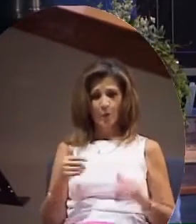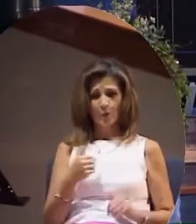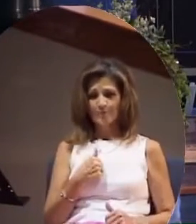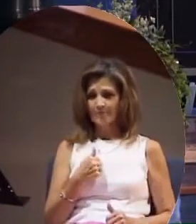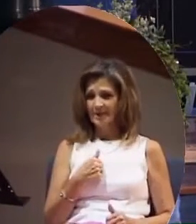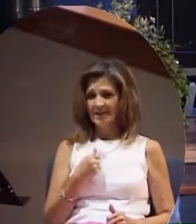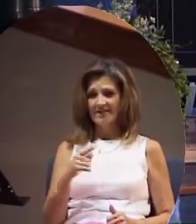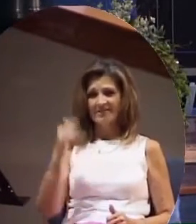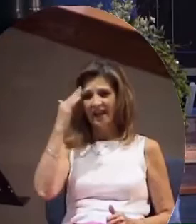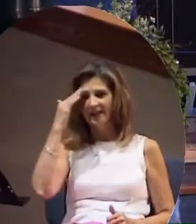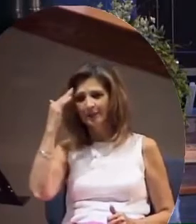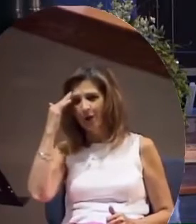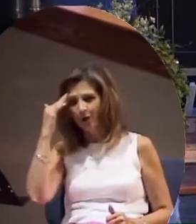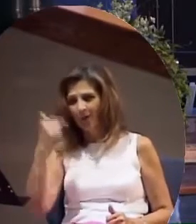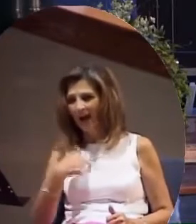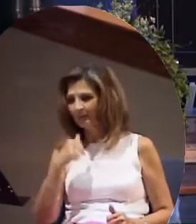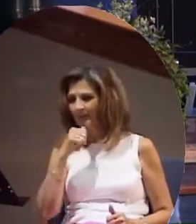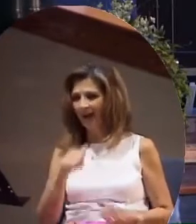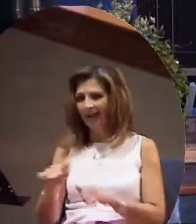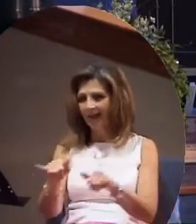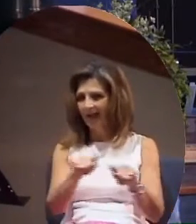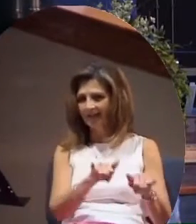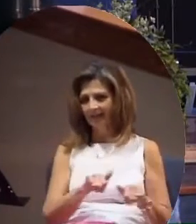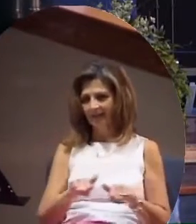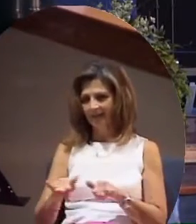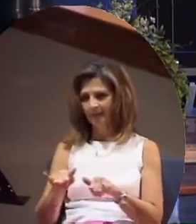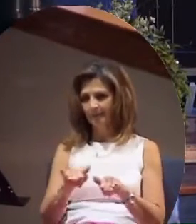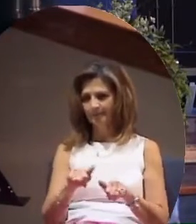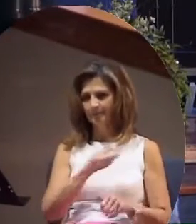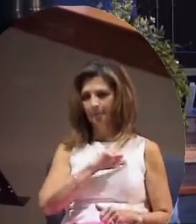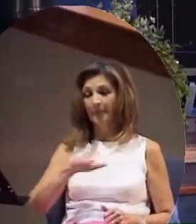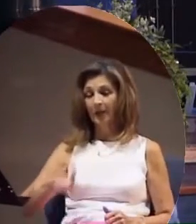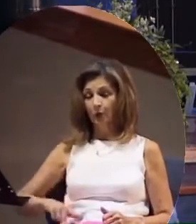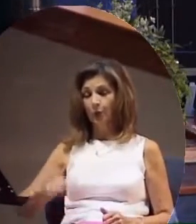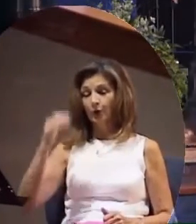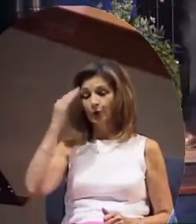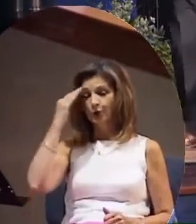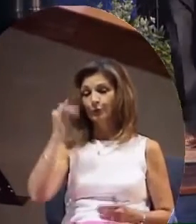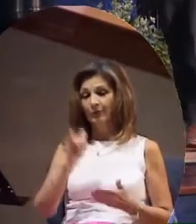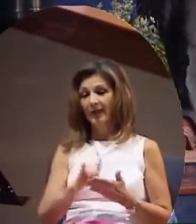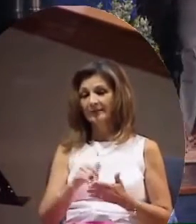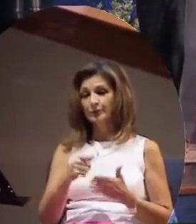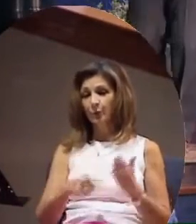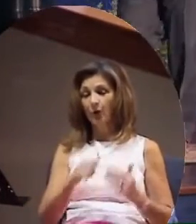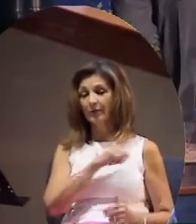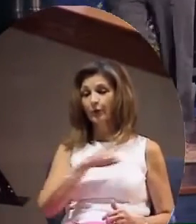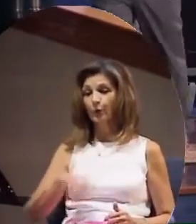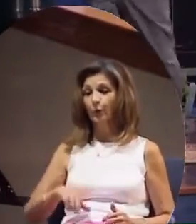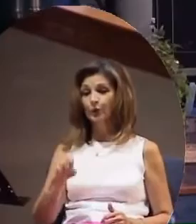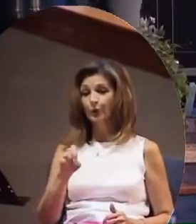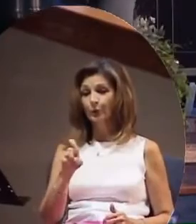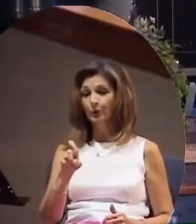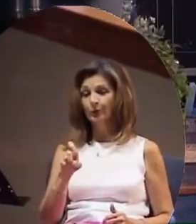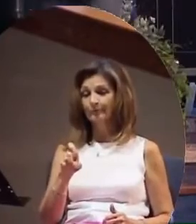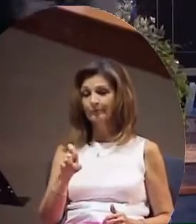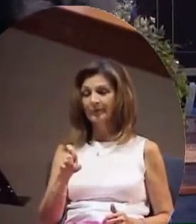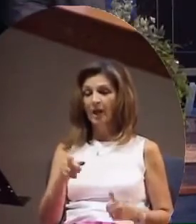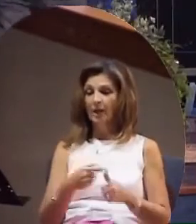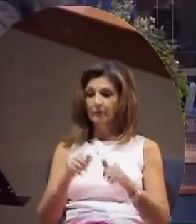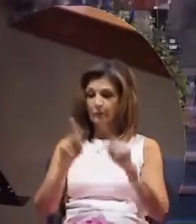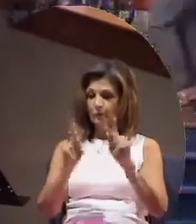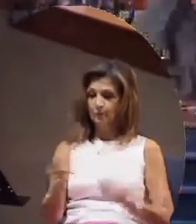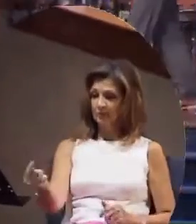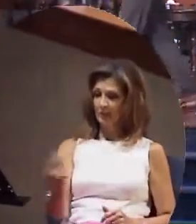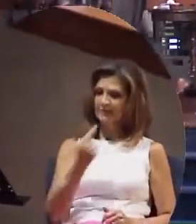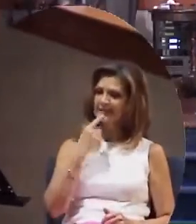here. They know I'm not like them. And I'm going to tell you, the Lord knowed that. This is what the Lord done. The first fella walked